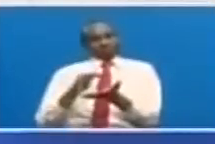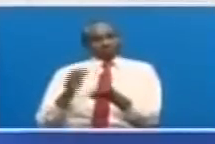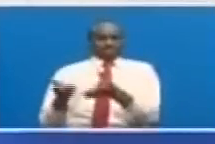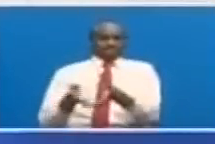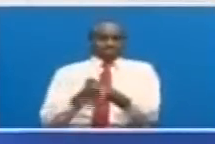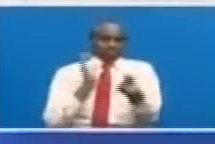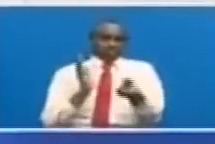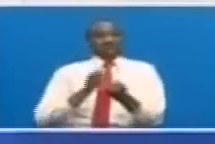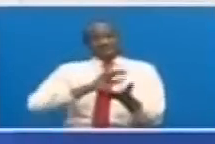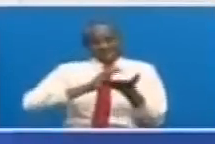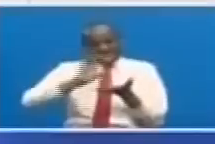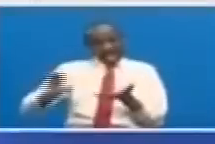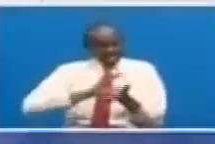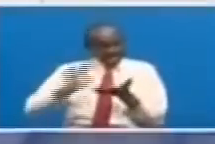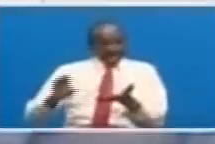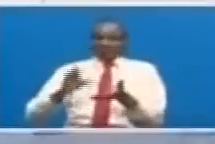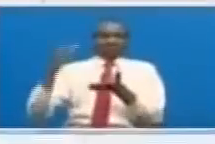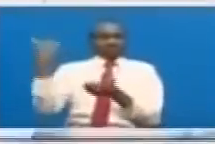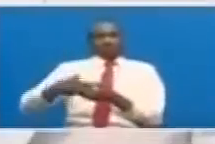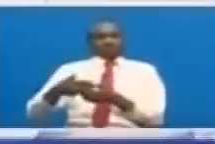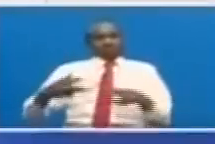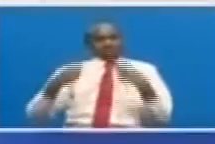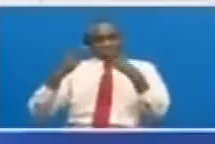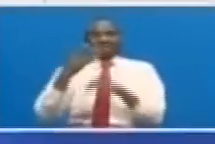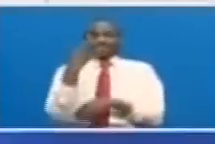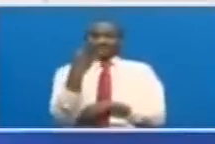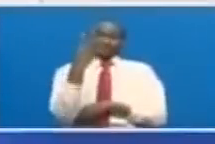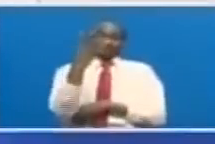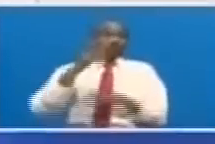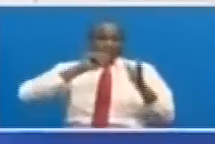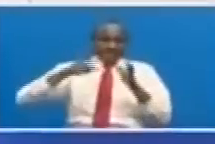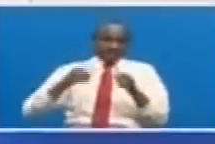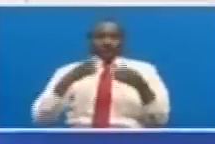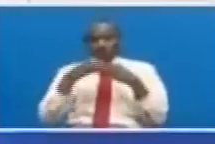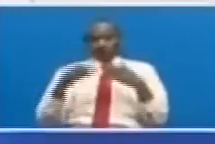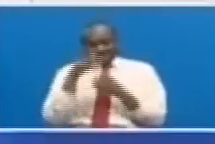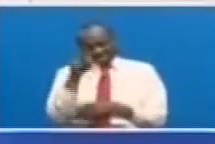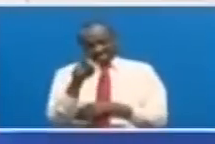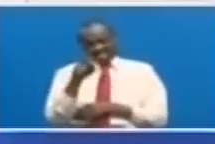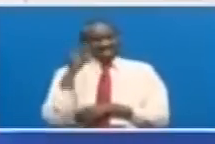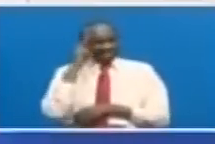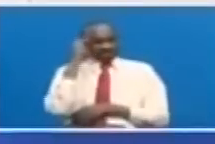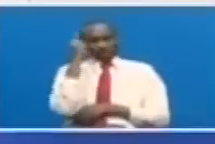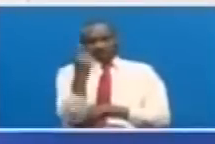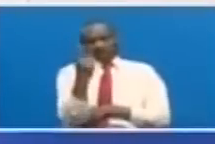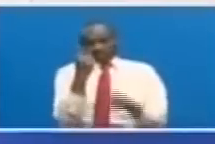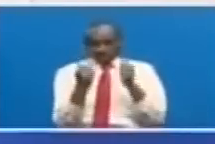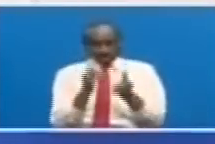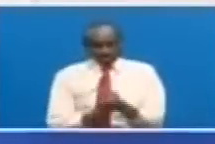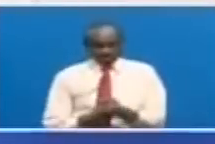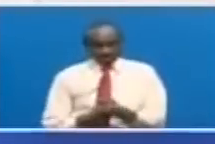have withdrawn the grant which was supposed to come to Kenya of $34 million for simple reason